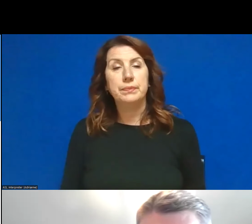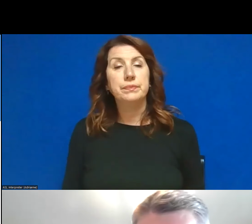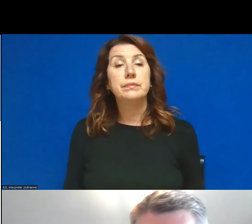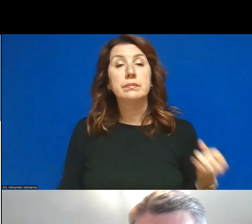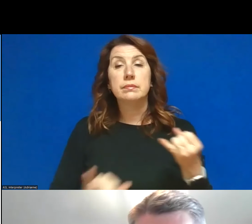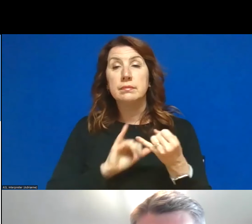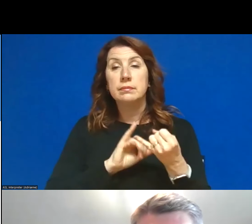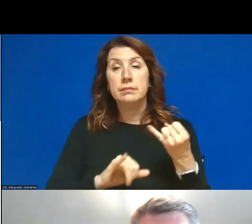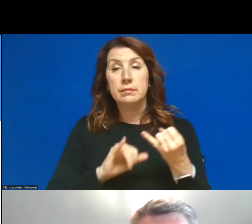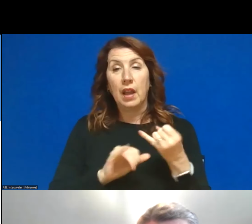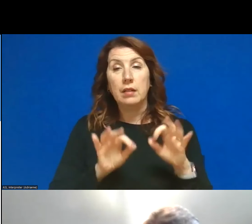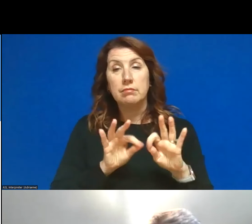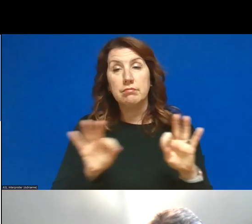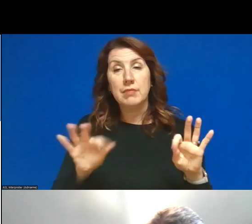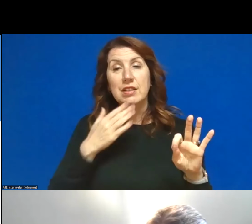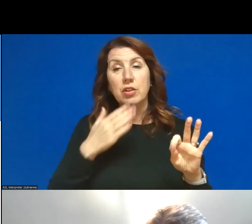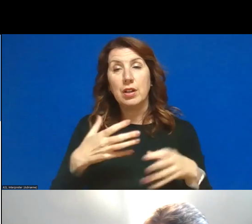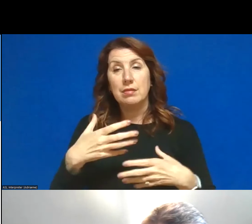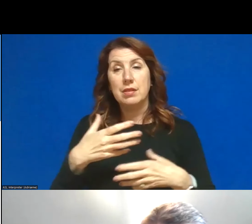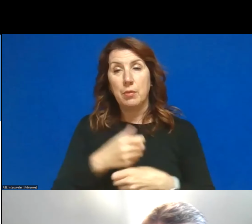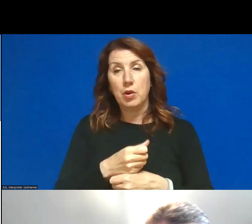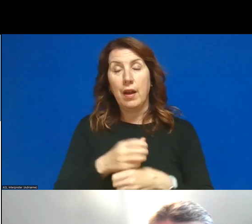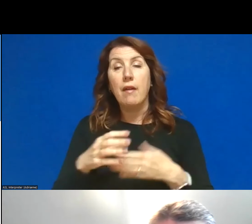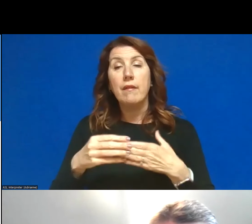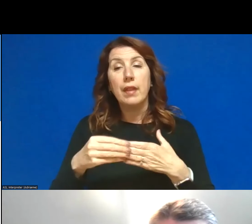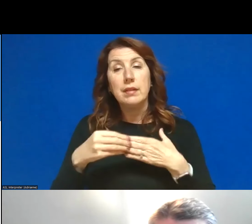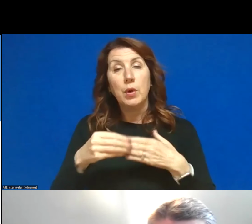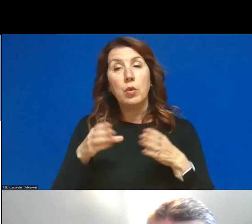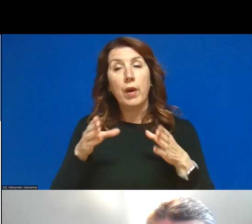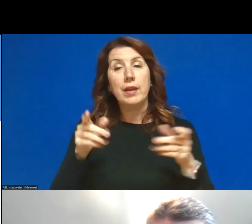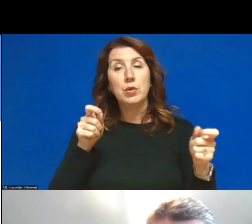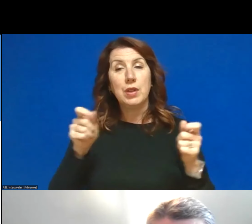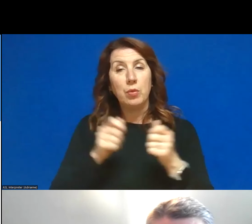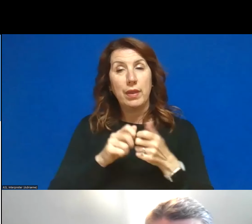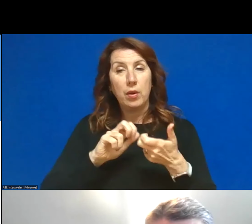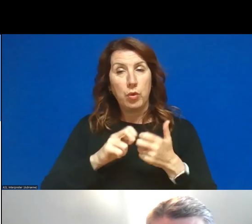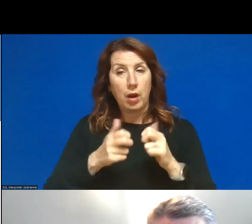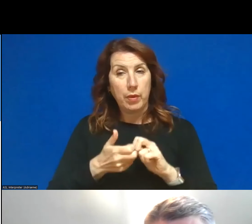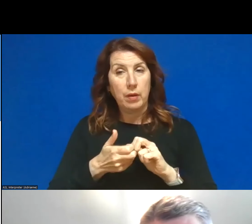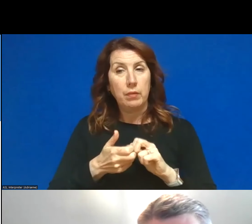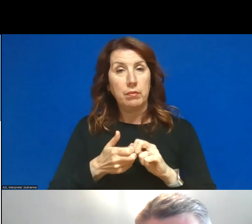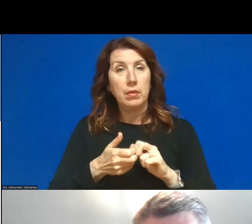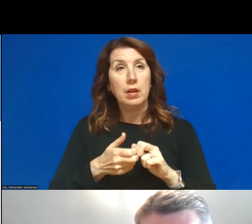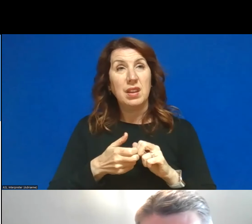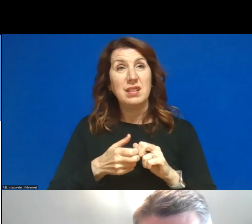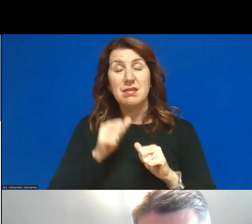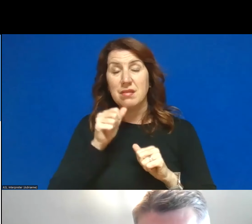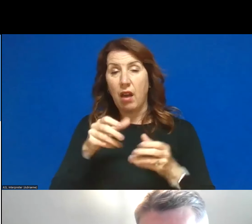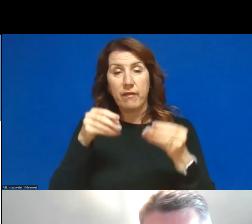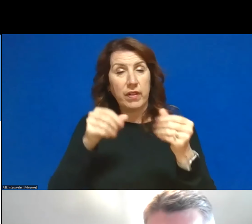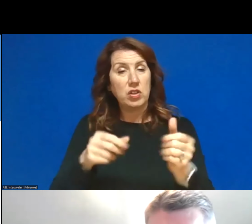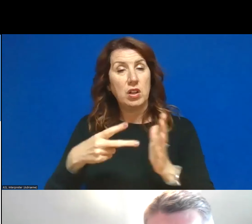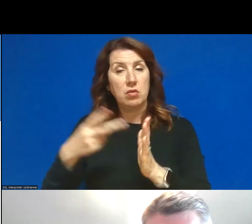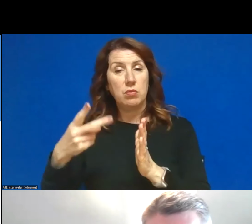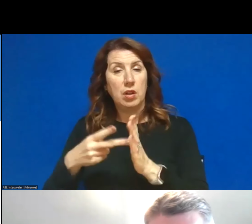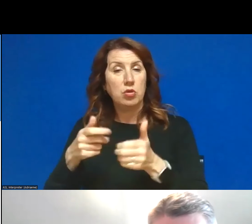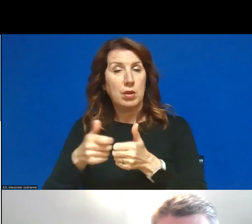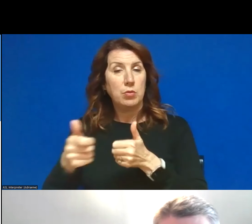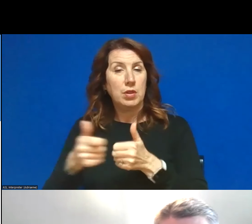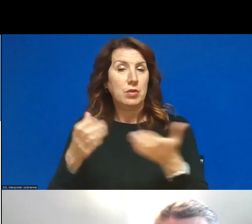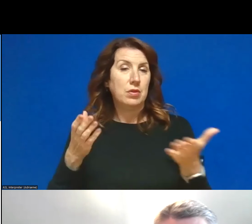slide is actually a good summary. It's a flexible mechanism to deal with the problem of inefficient or duplicative transportation services.